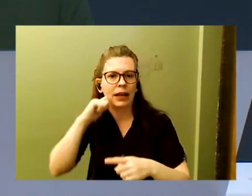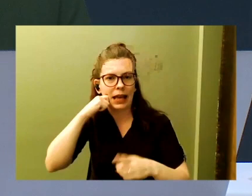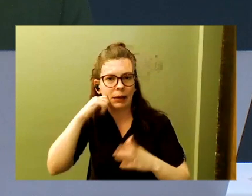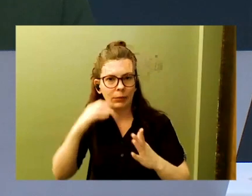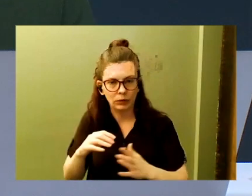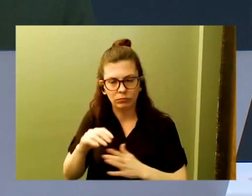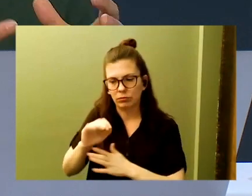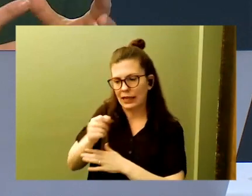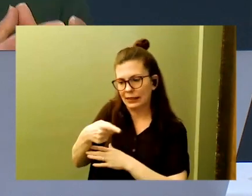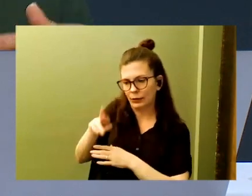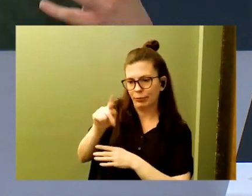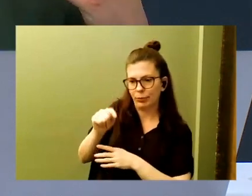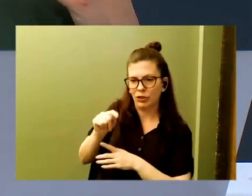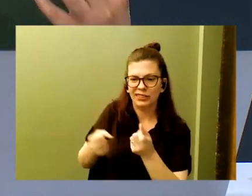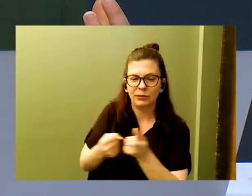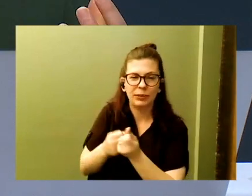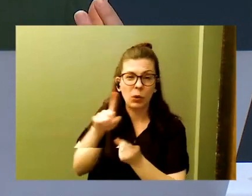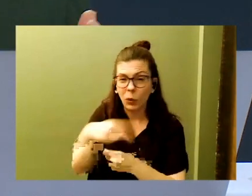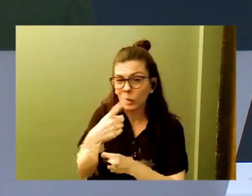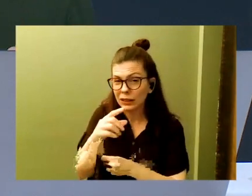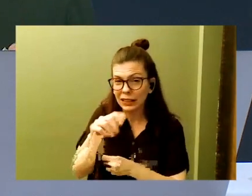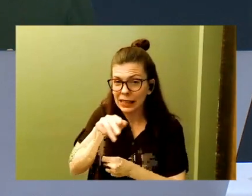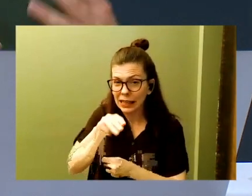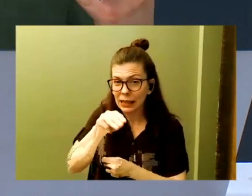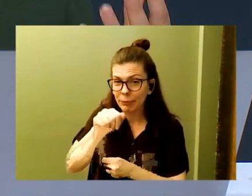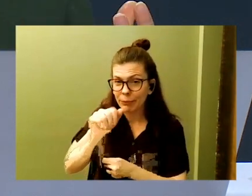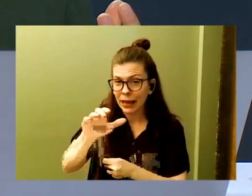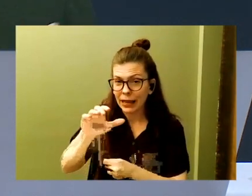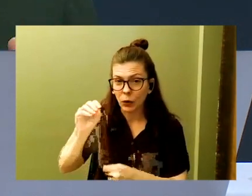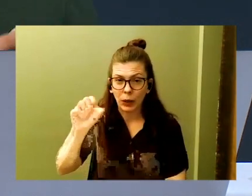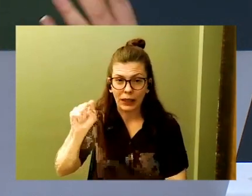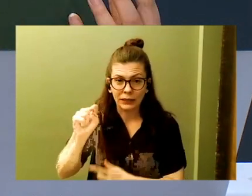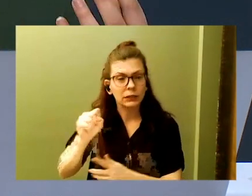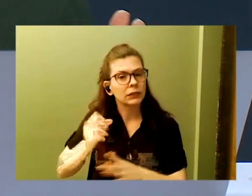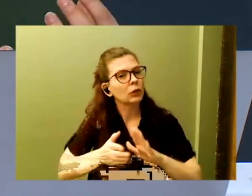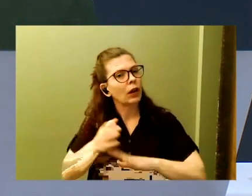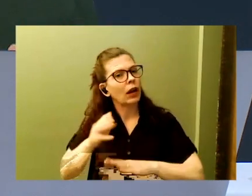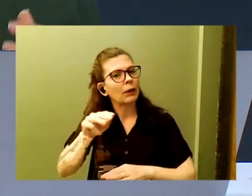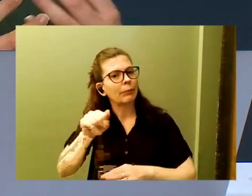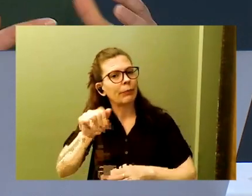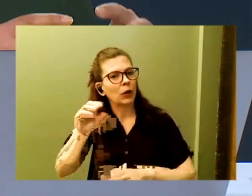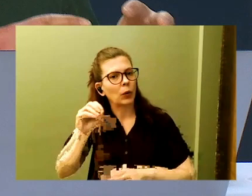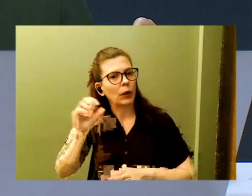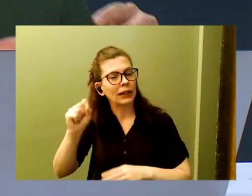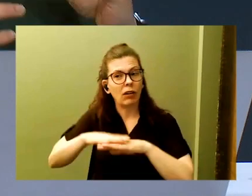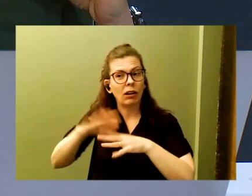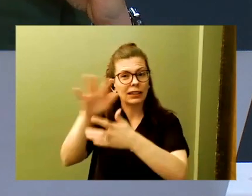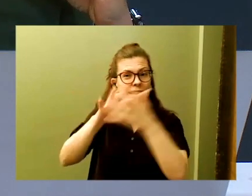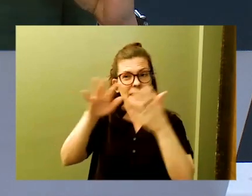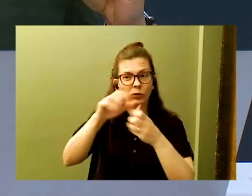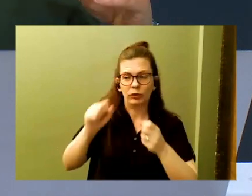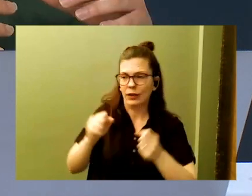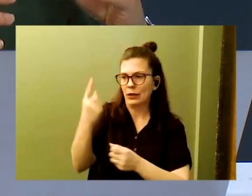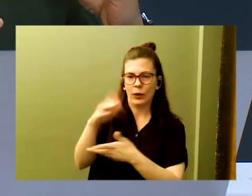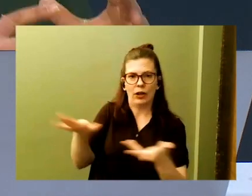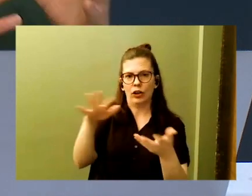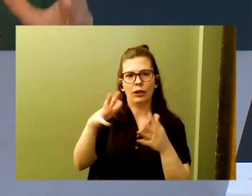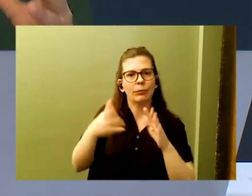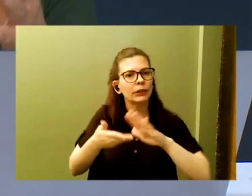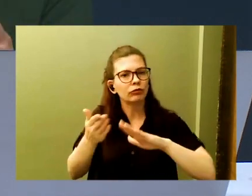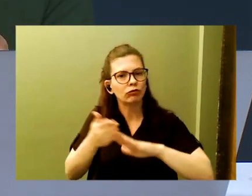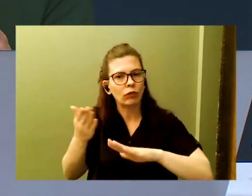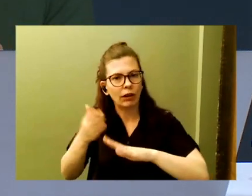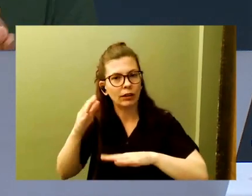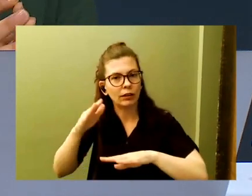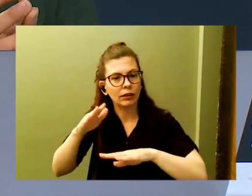only on macOS. And to be able to run macOS, not just on the cloud, but anywhere else, you need to run it on branded